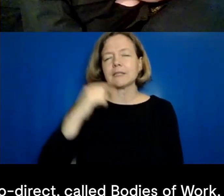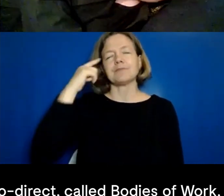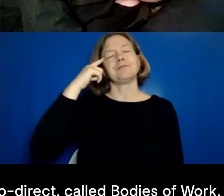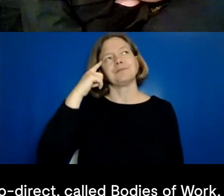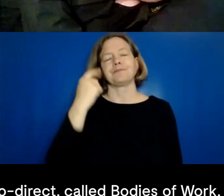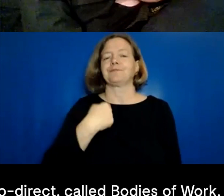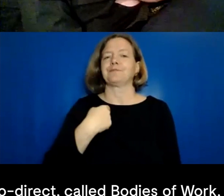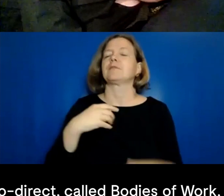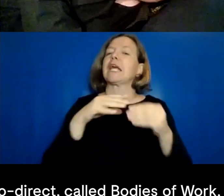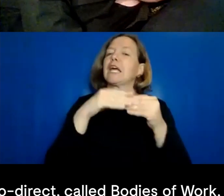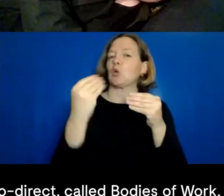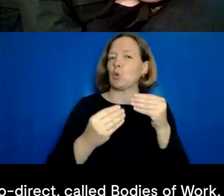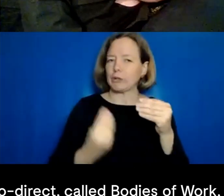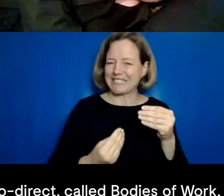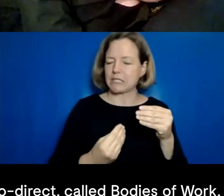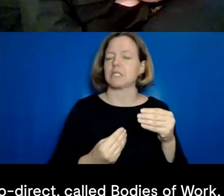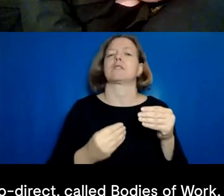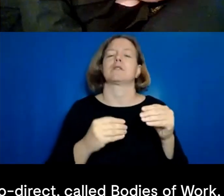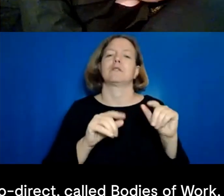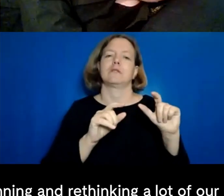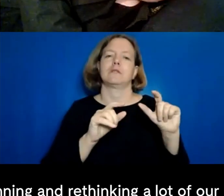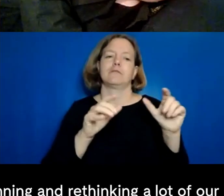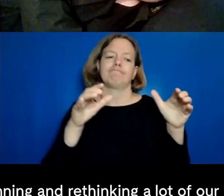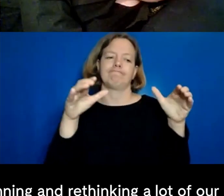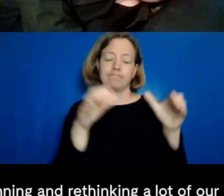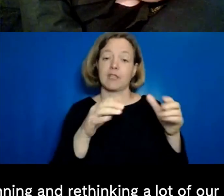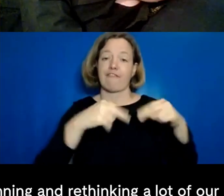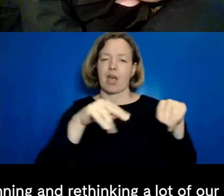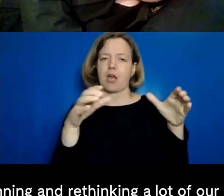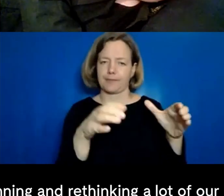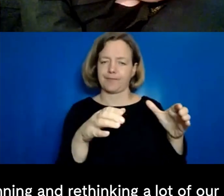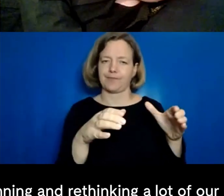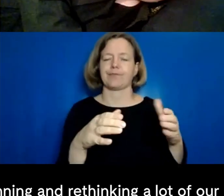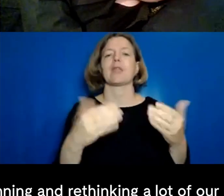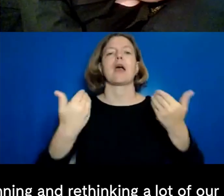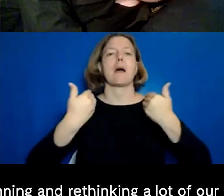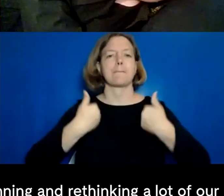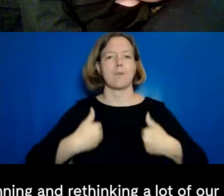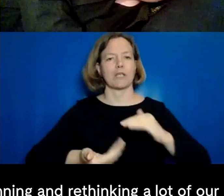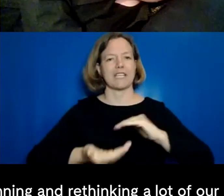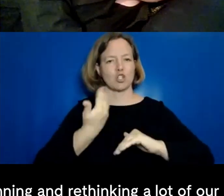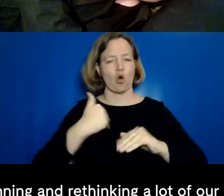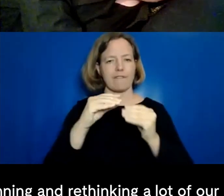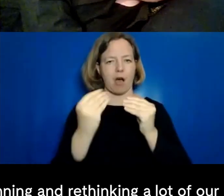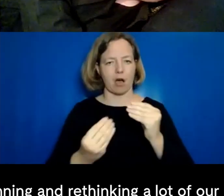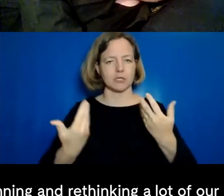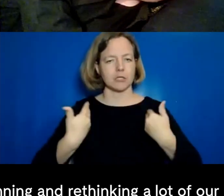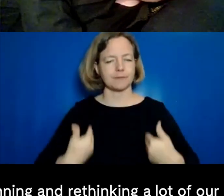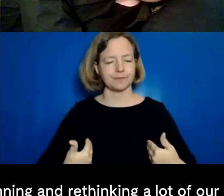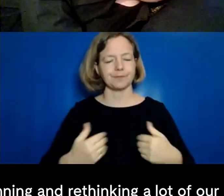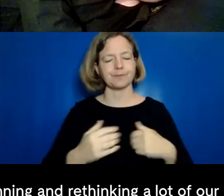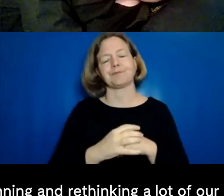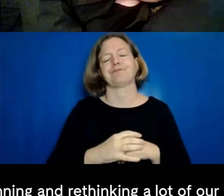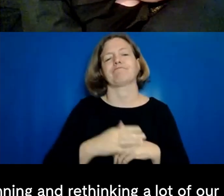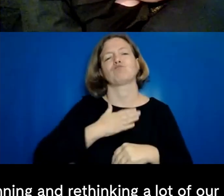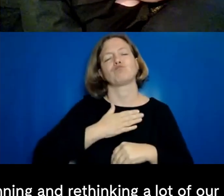co-direct, called Bodies of Work here in Chicago, we've been doing strategic planning and rethinking a